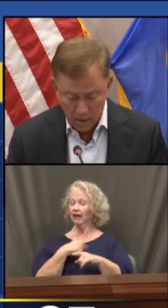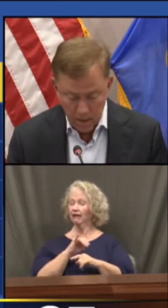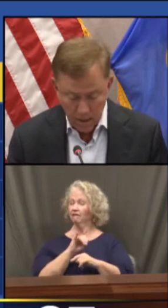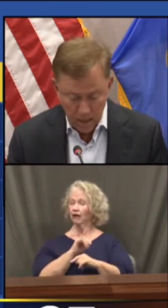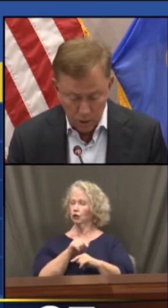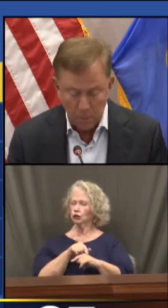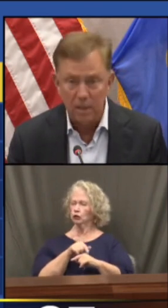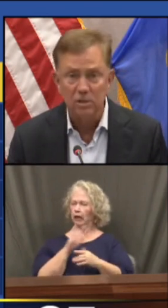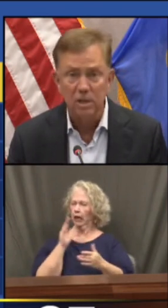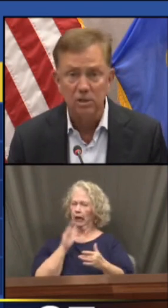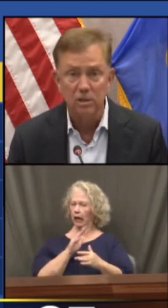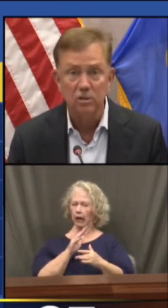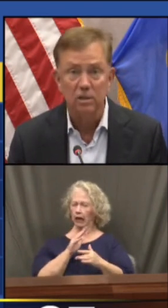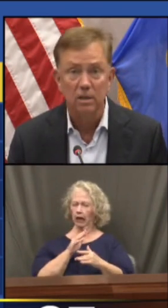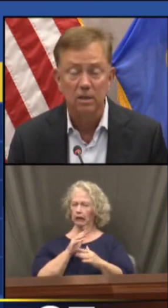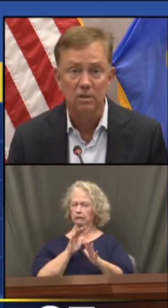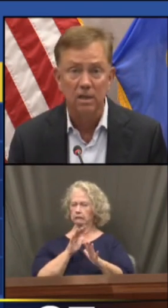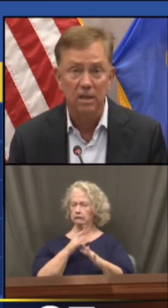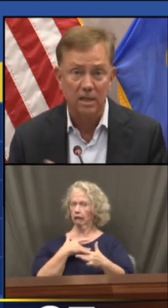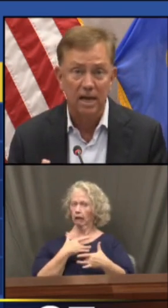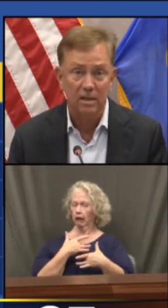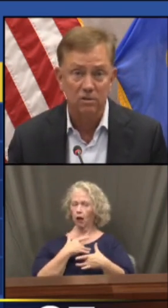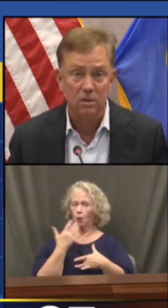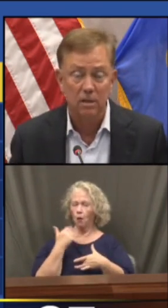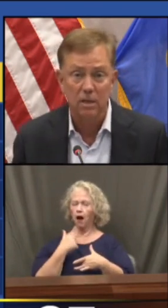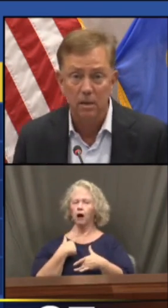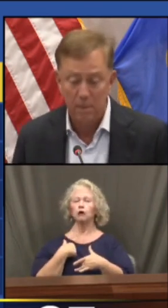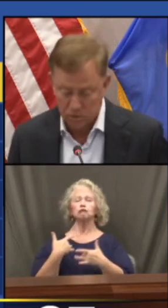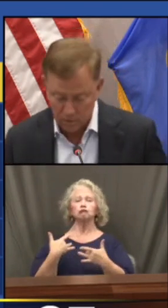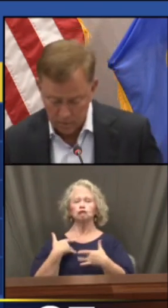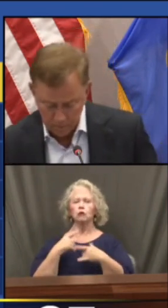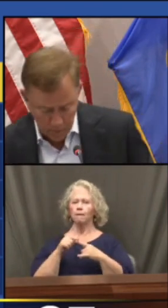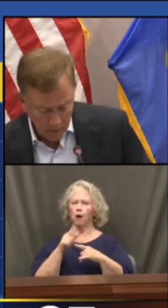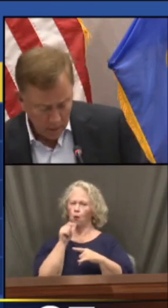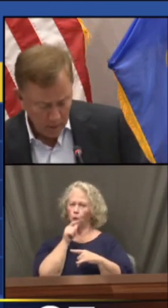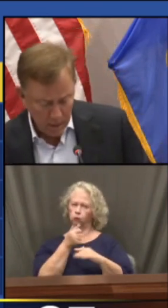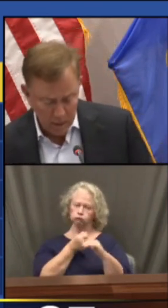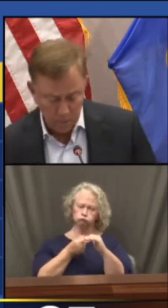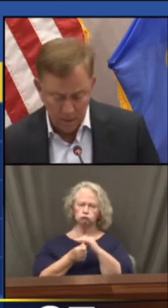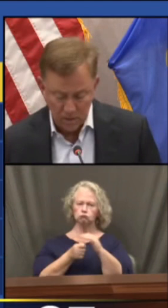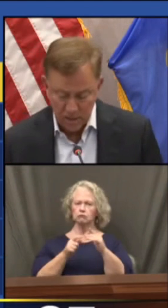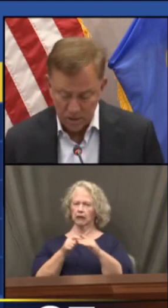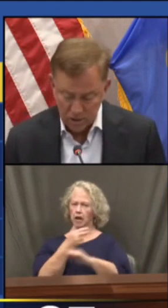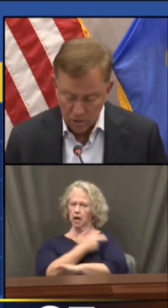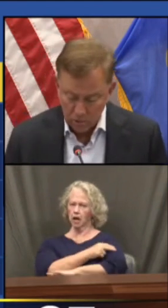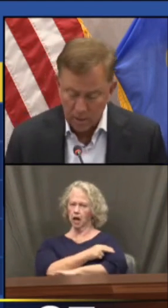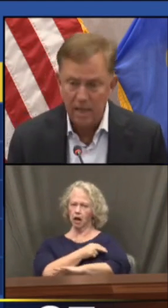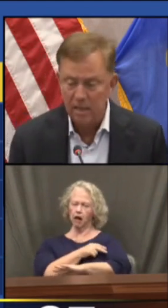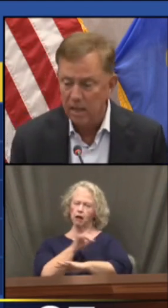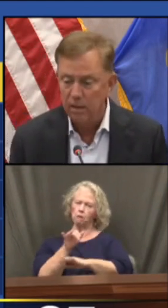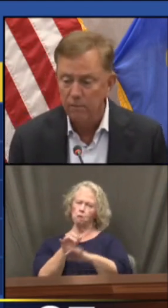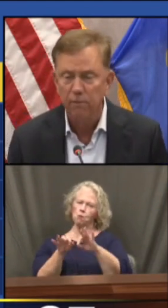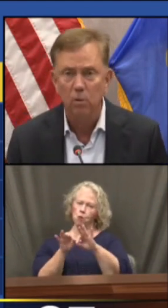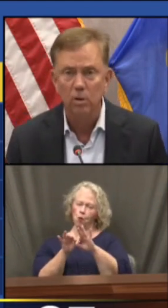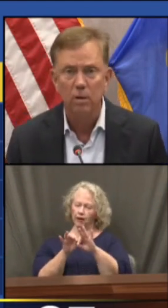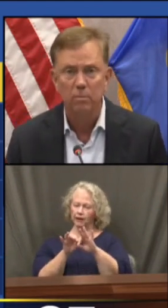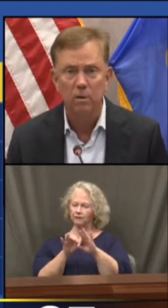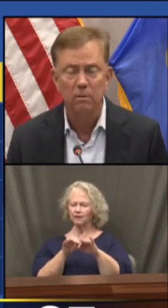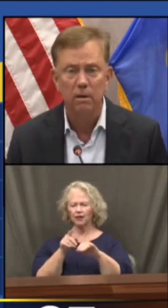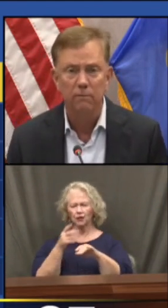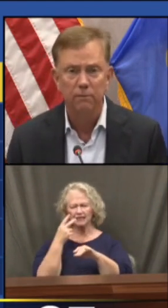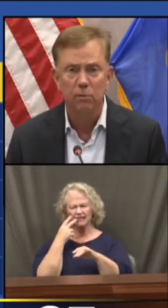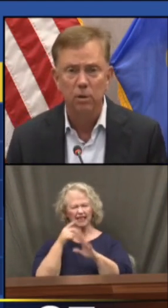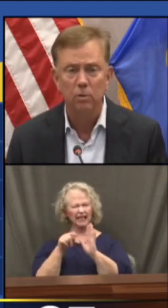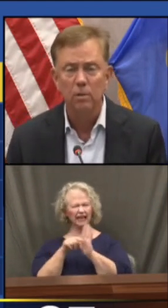am hospitalizations, because I think that is a key metric. Hospitalizations, don't let that -4